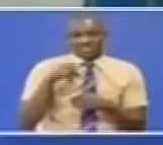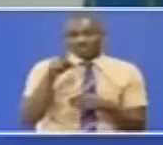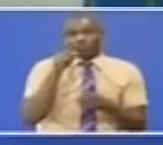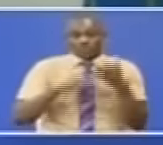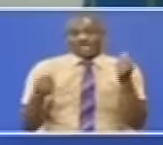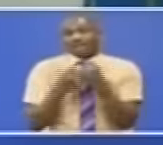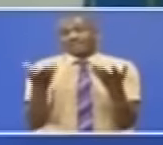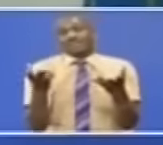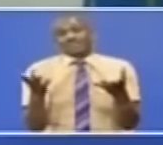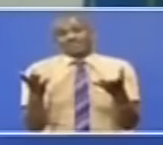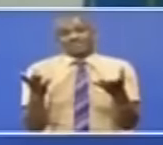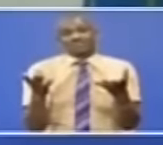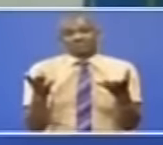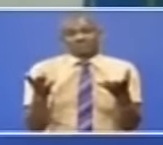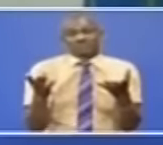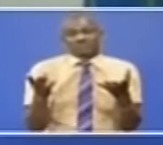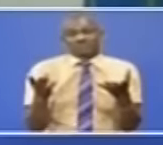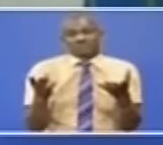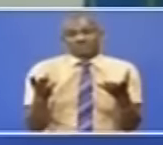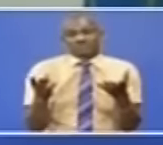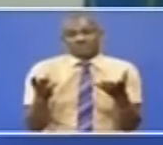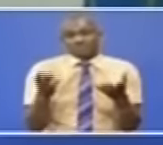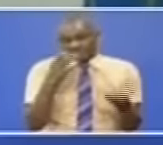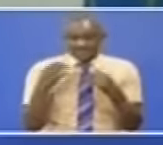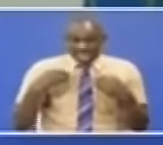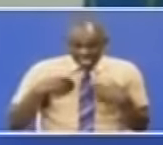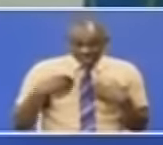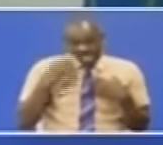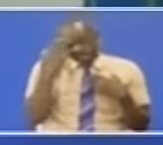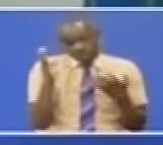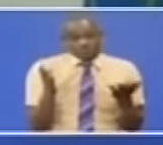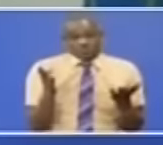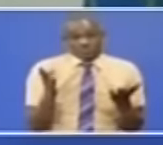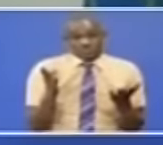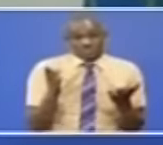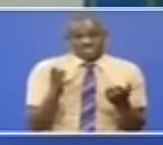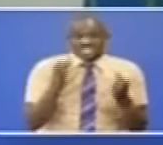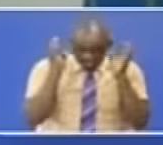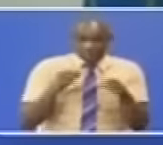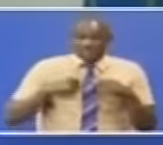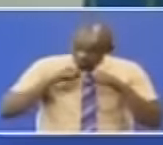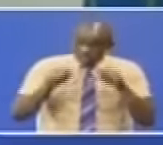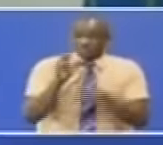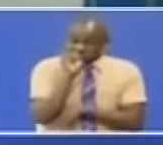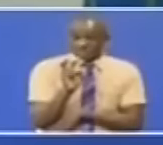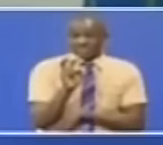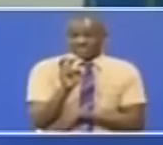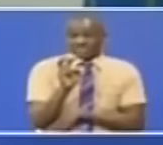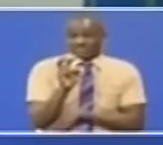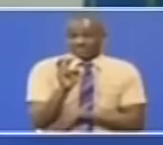may, but we maybe we haven't, I don't know when, if we continue to see